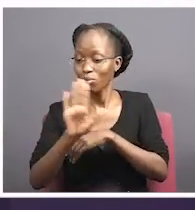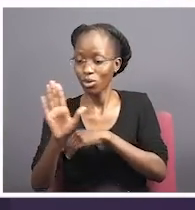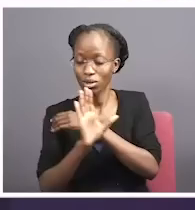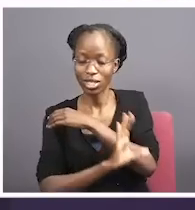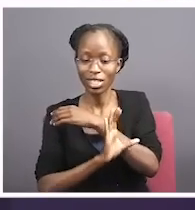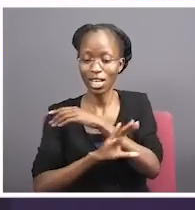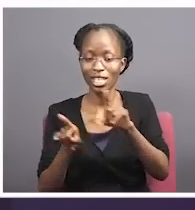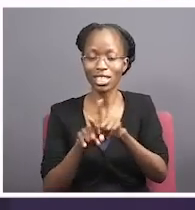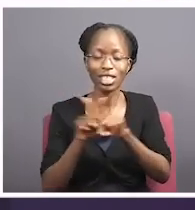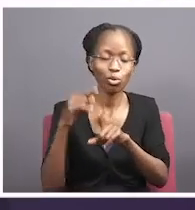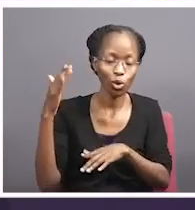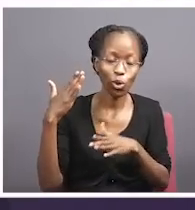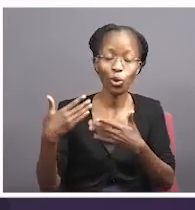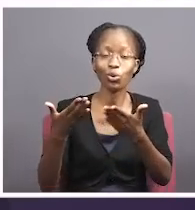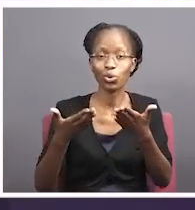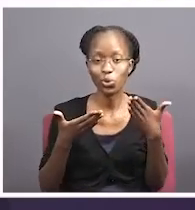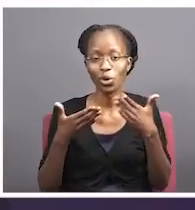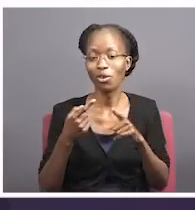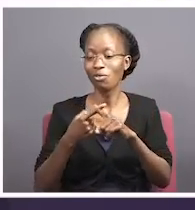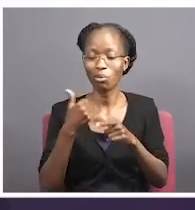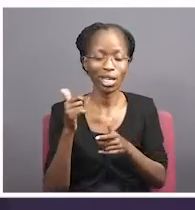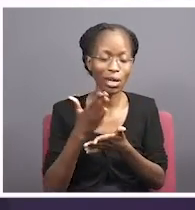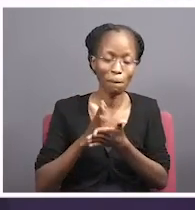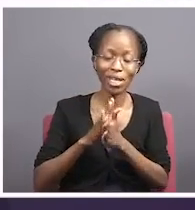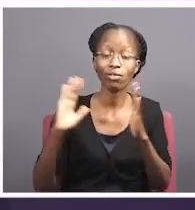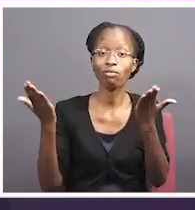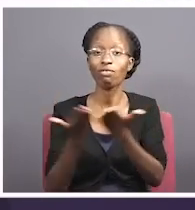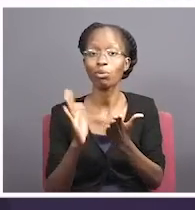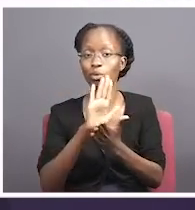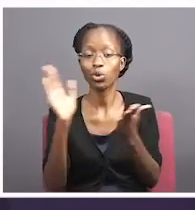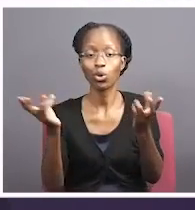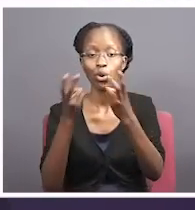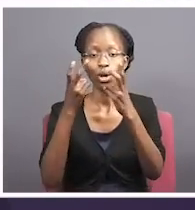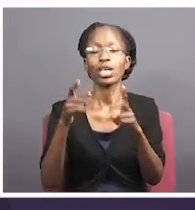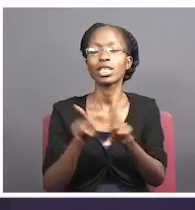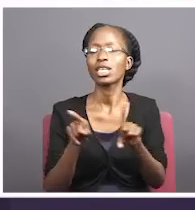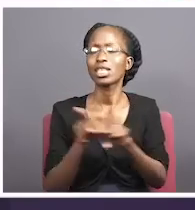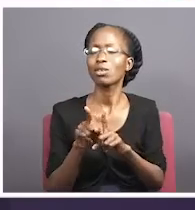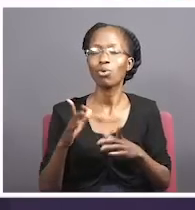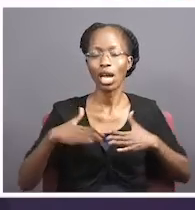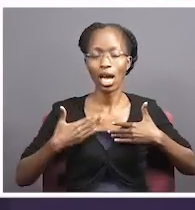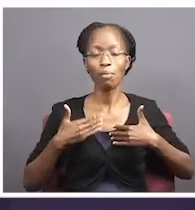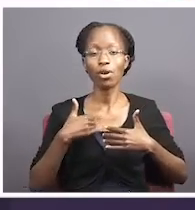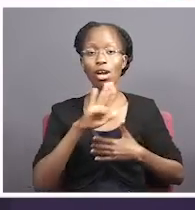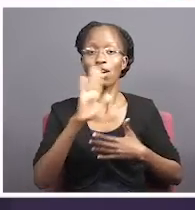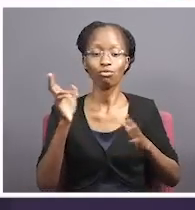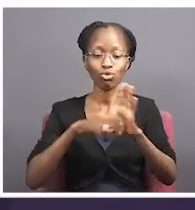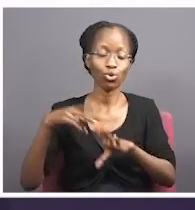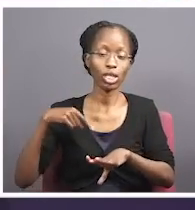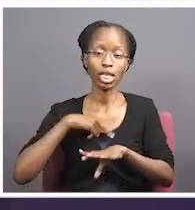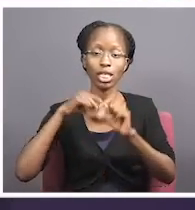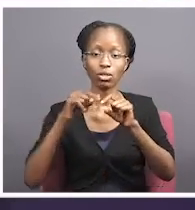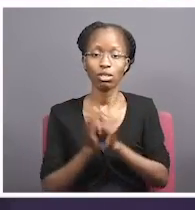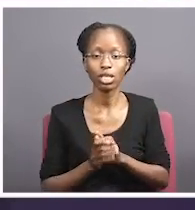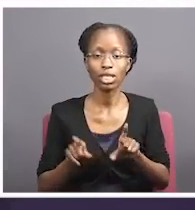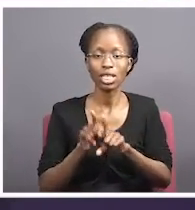these countries. But of course, as always, you are welcome from whichever part of the world that you are in. We are delighted to have you with